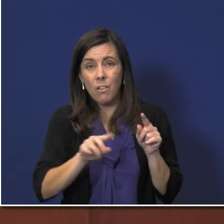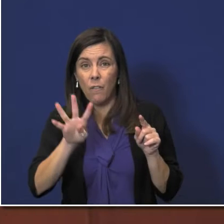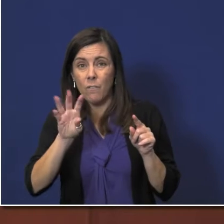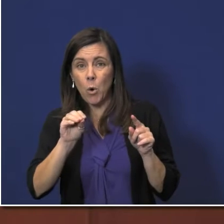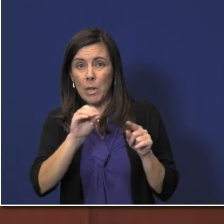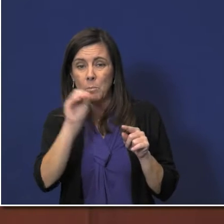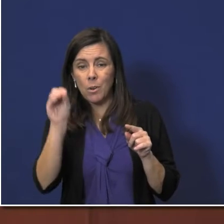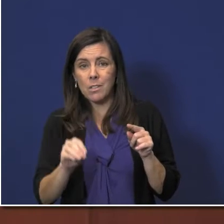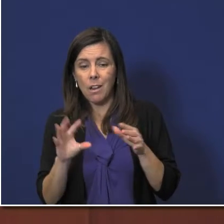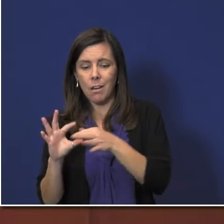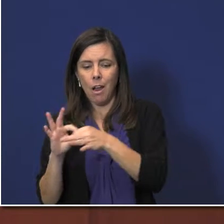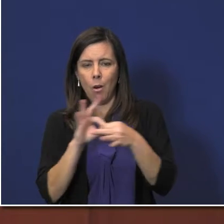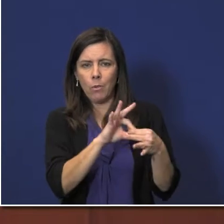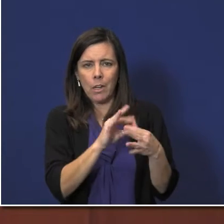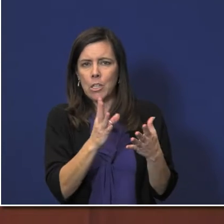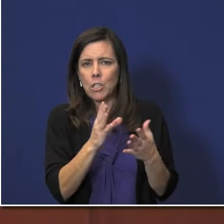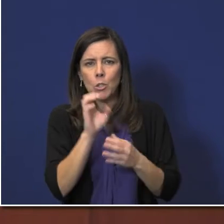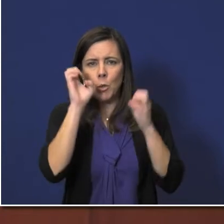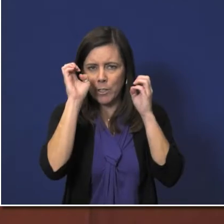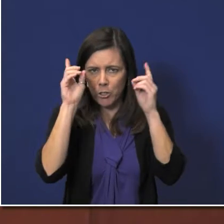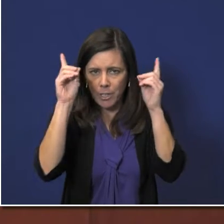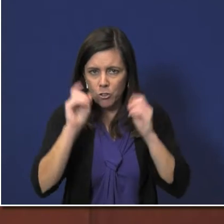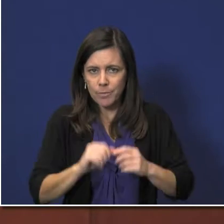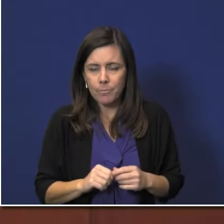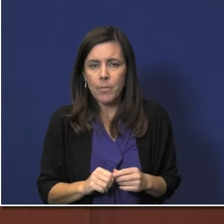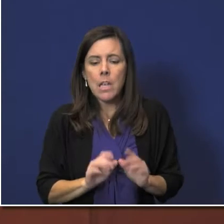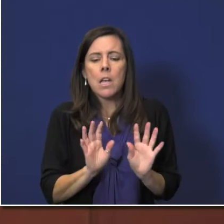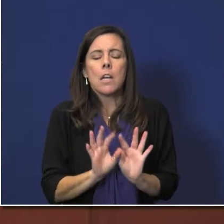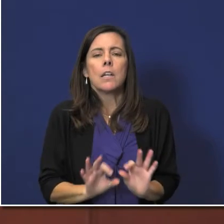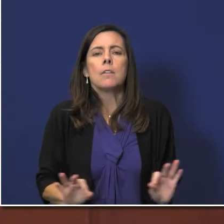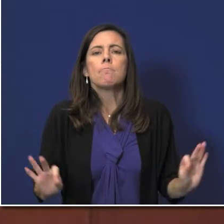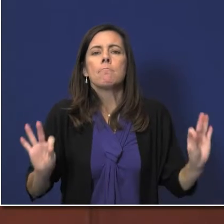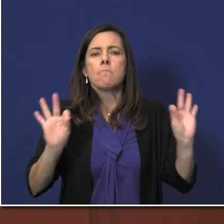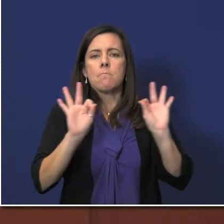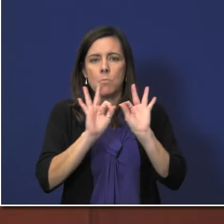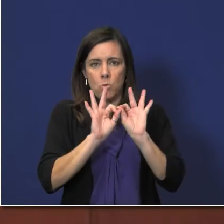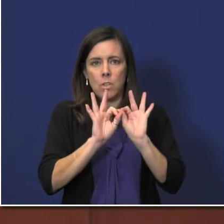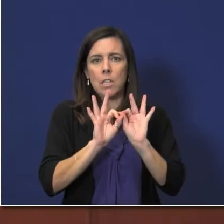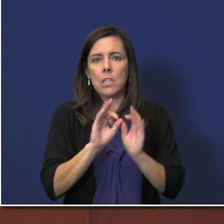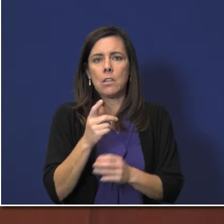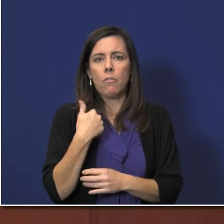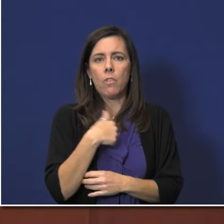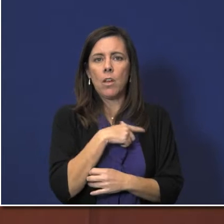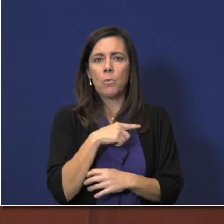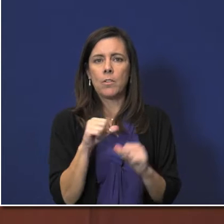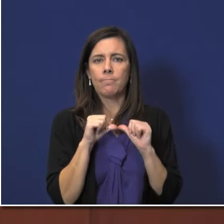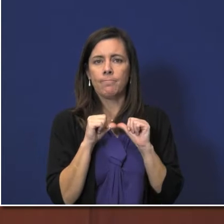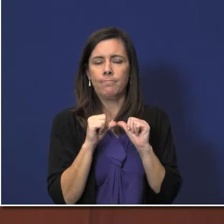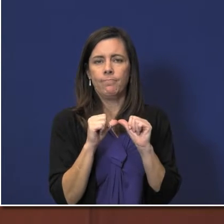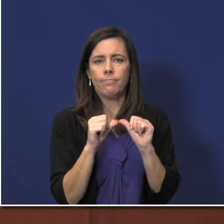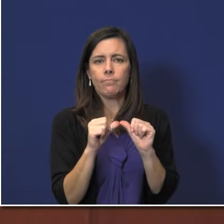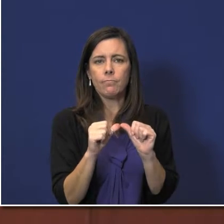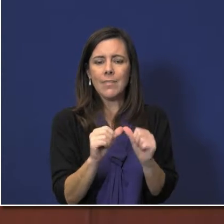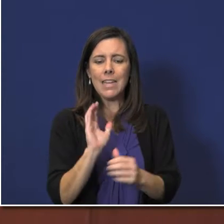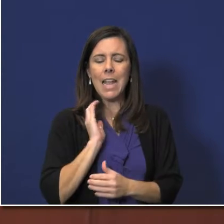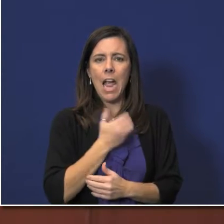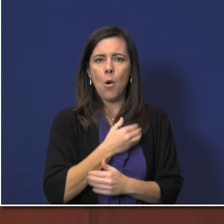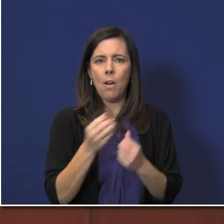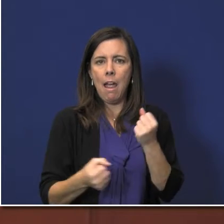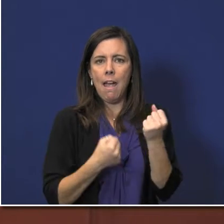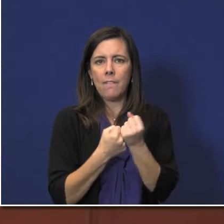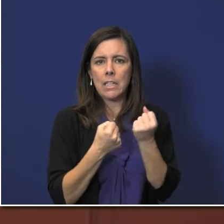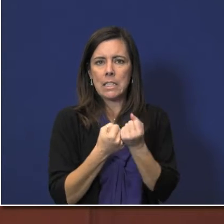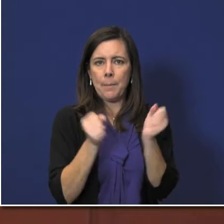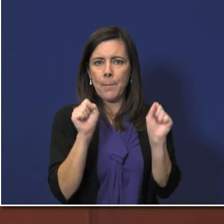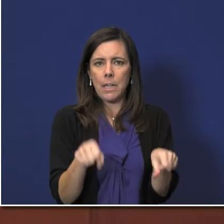some type of education. So it is important that we are sustaining our advocacy ability to